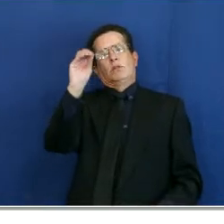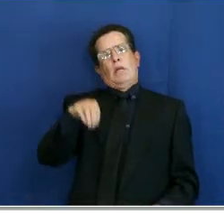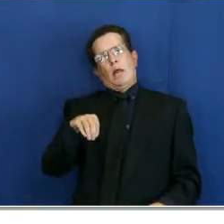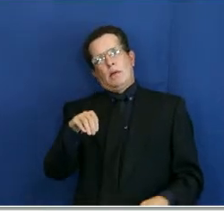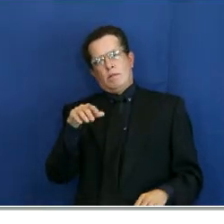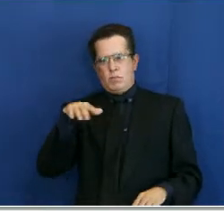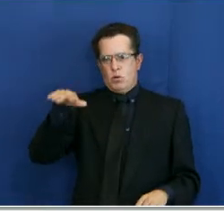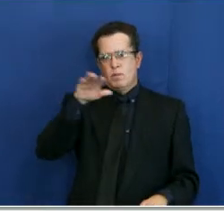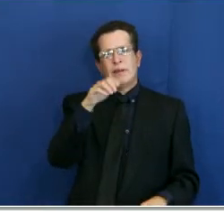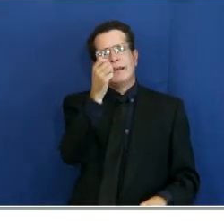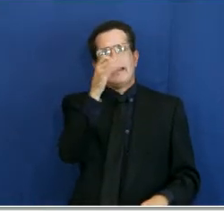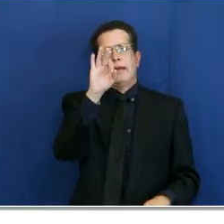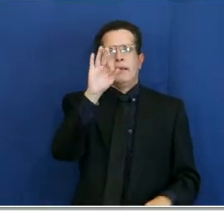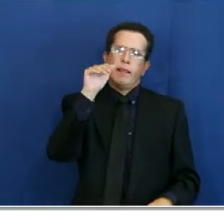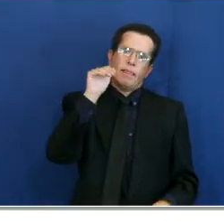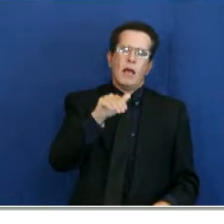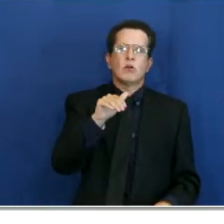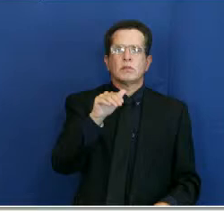by